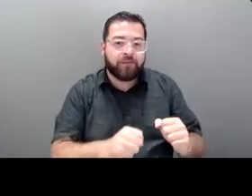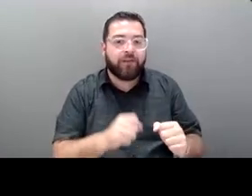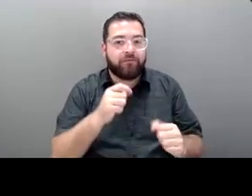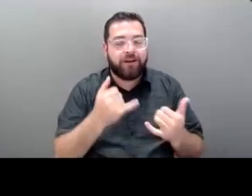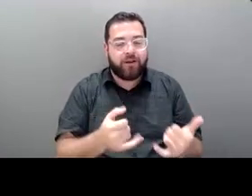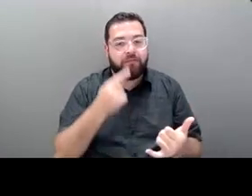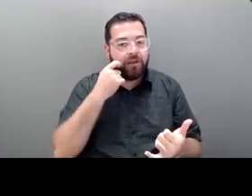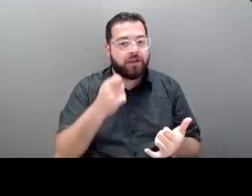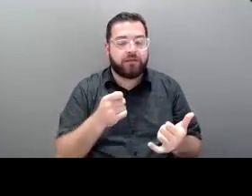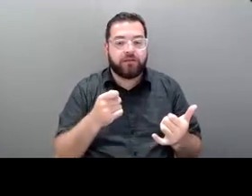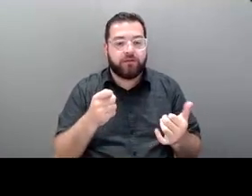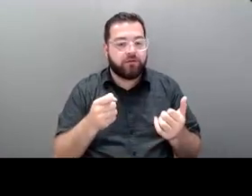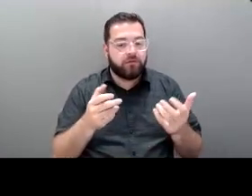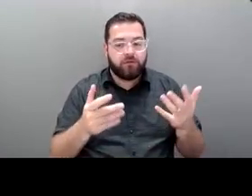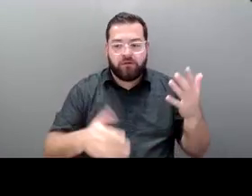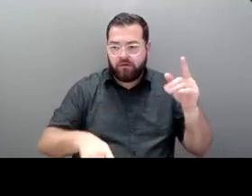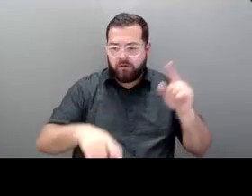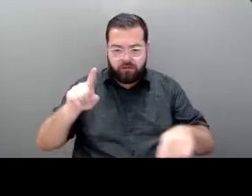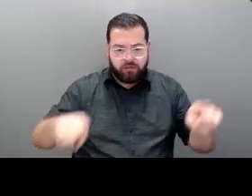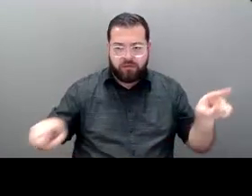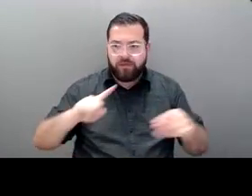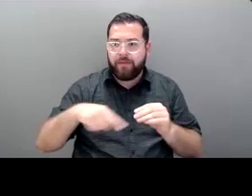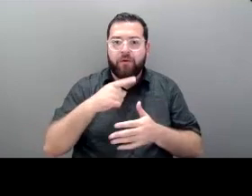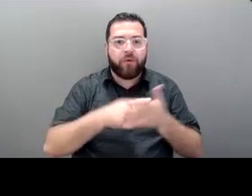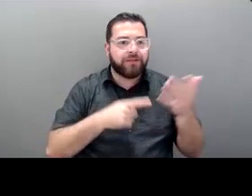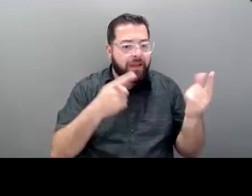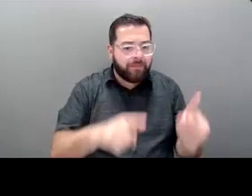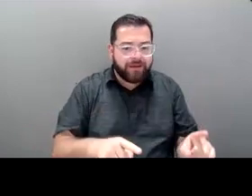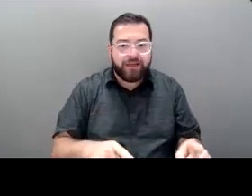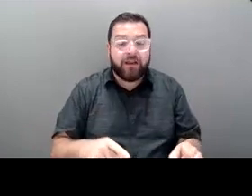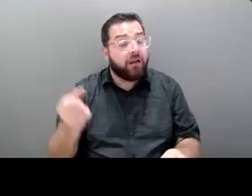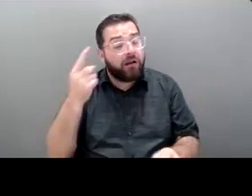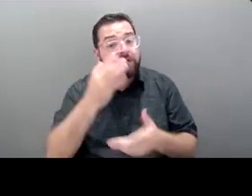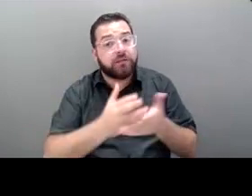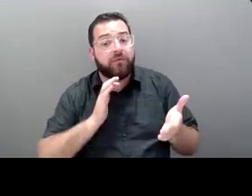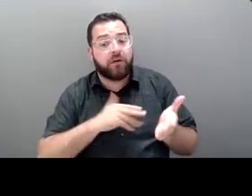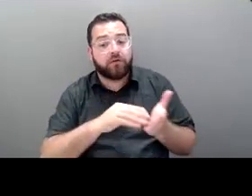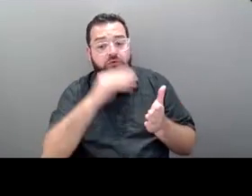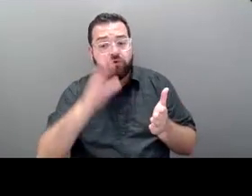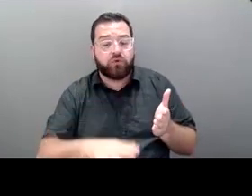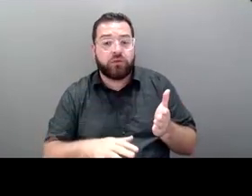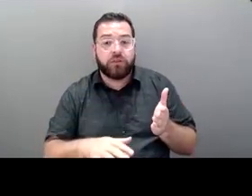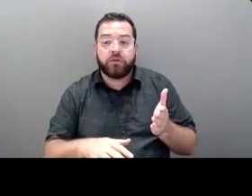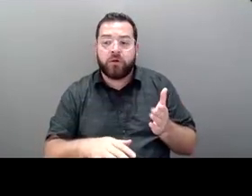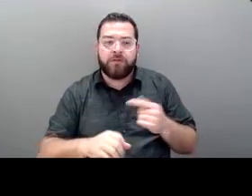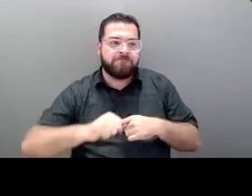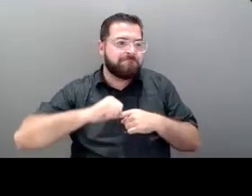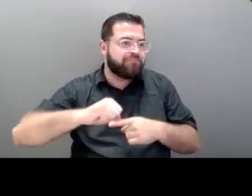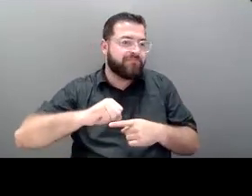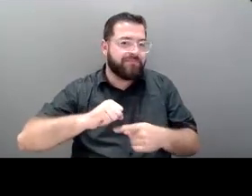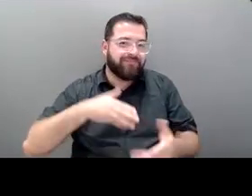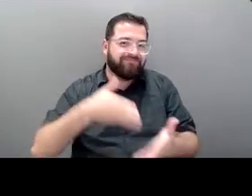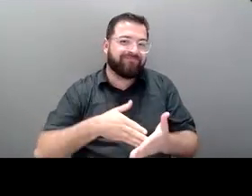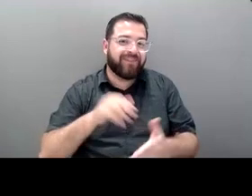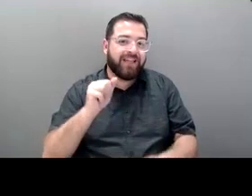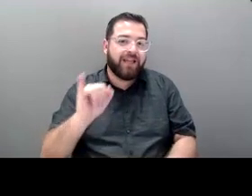such a discrepancy between what's happening and who wants what. And some of our students are virulently anti-AI and very